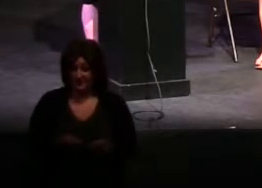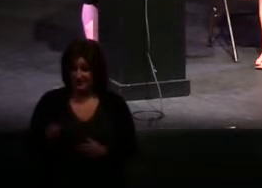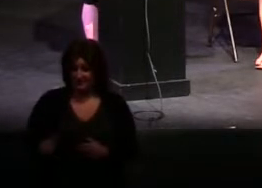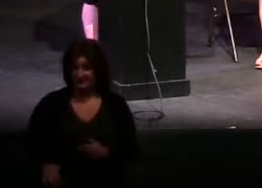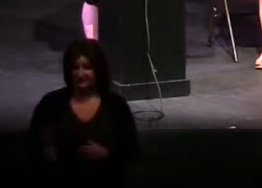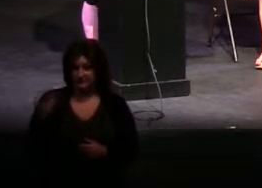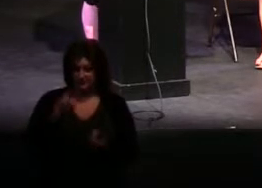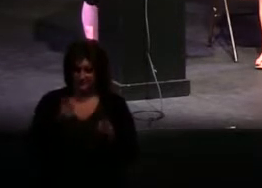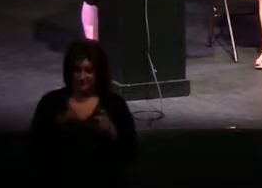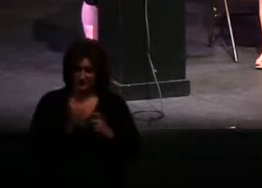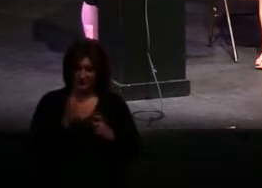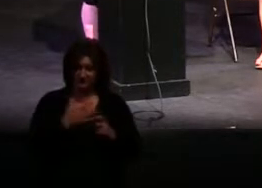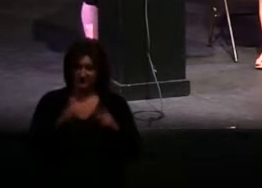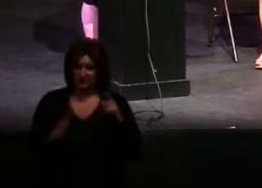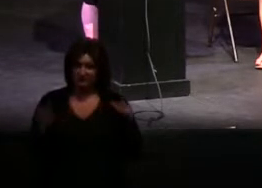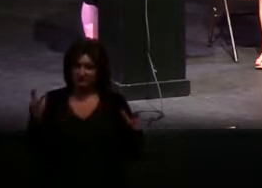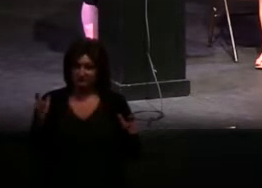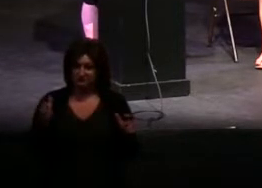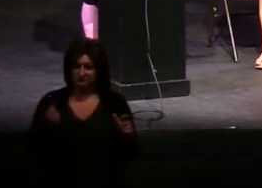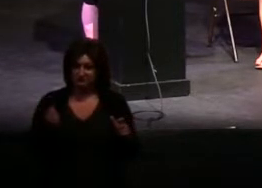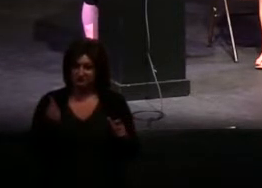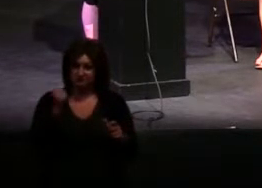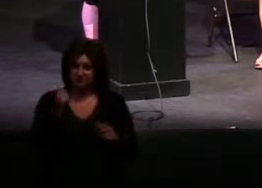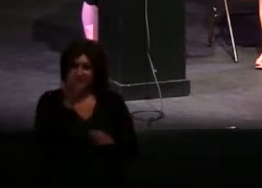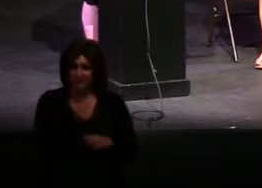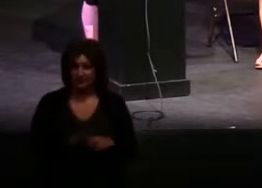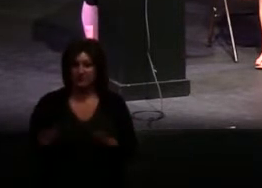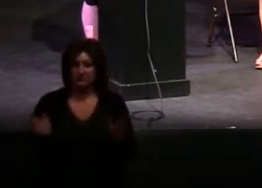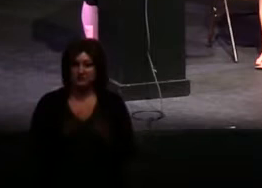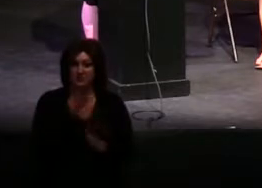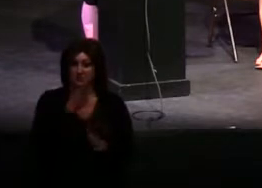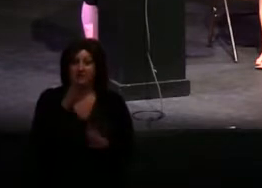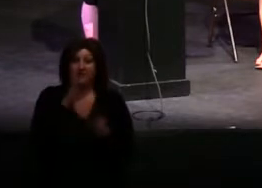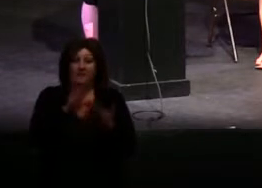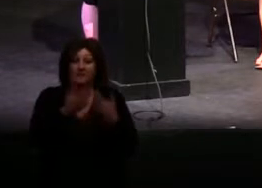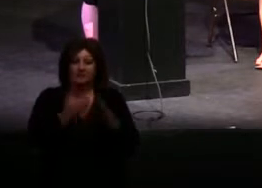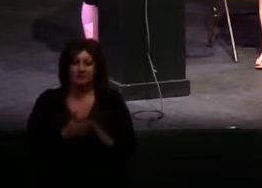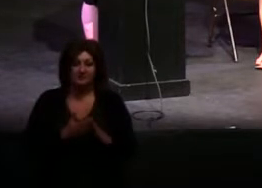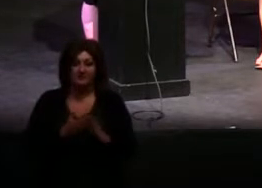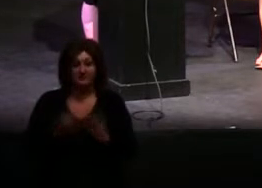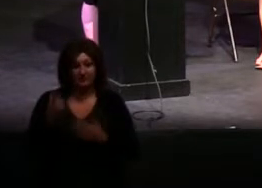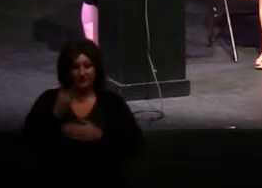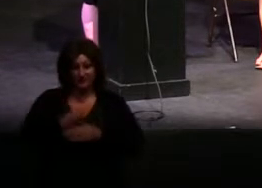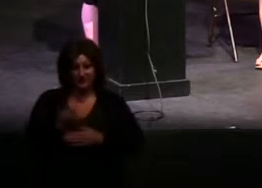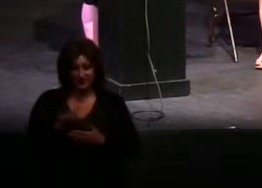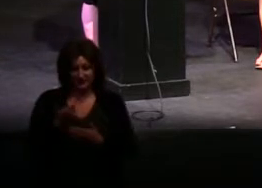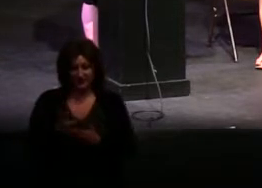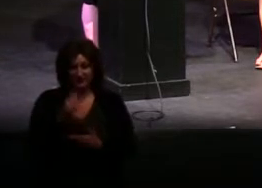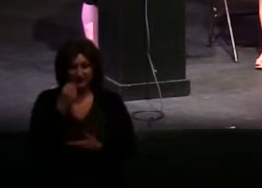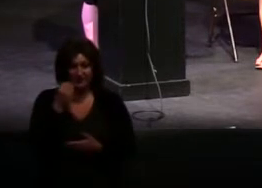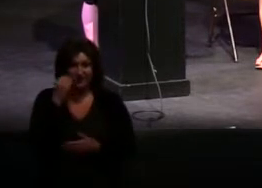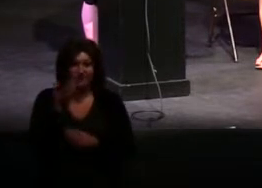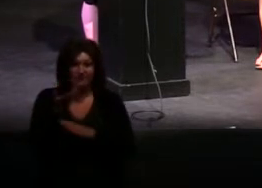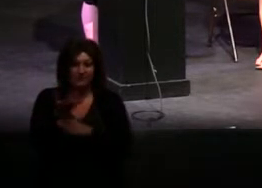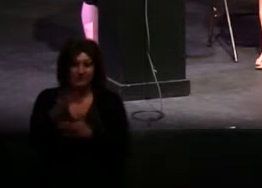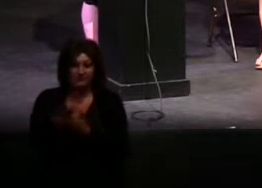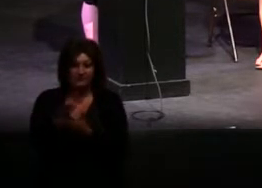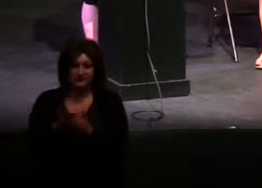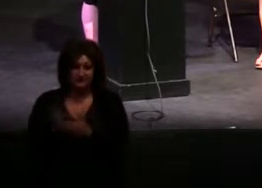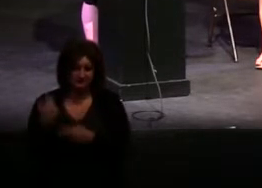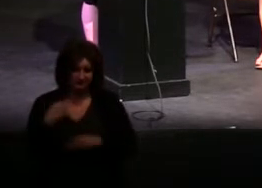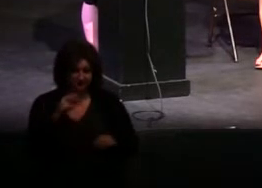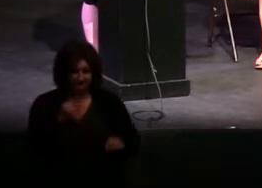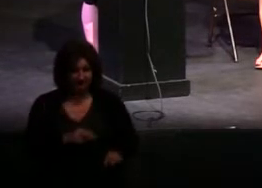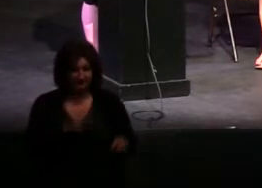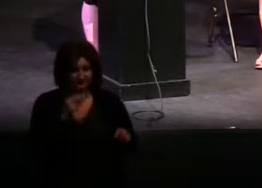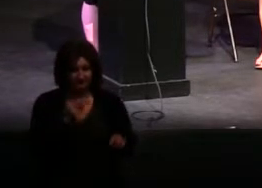our medium-sized backyard into a small farming community. One day, I returned home from school and discovered my